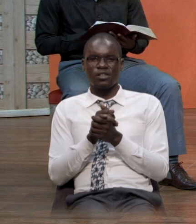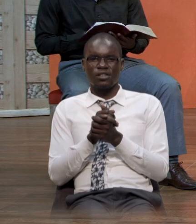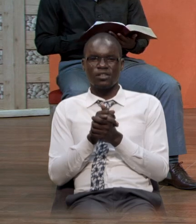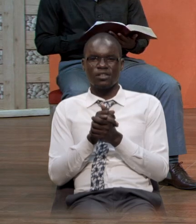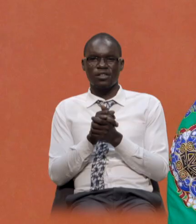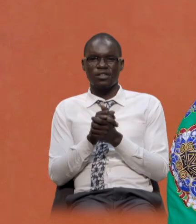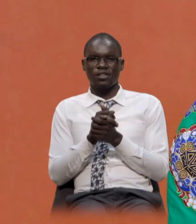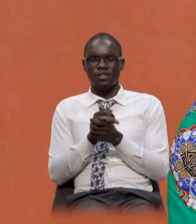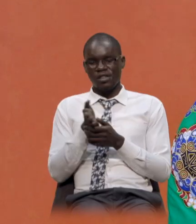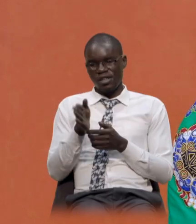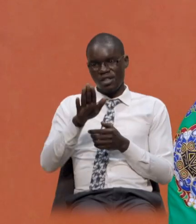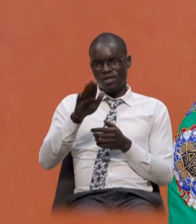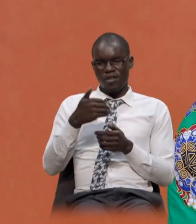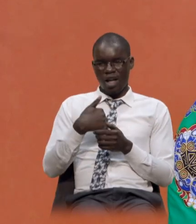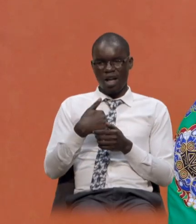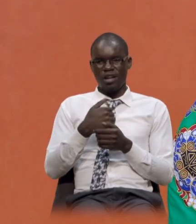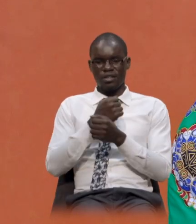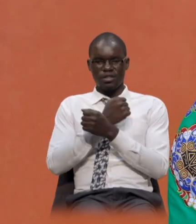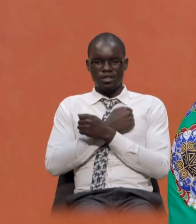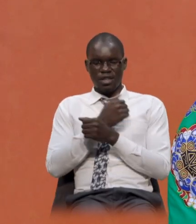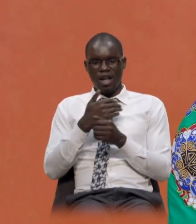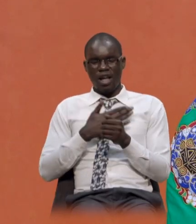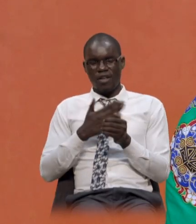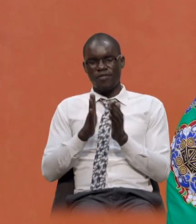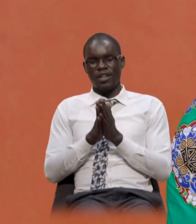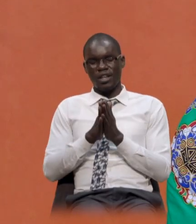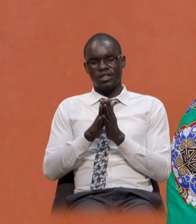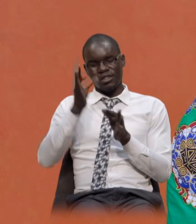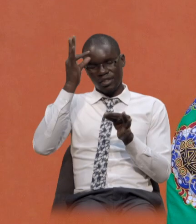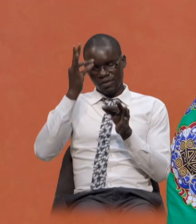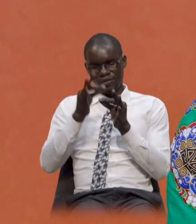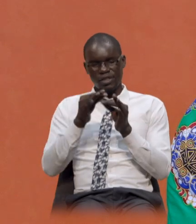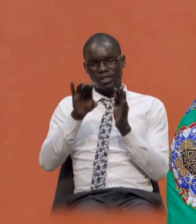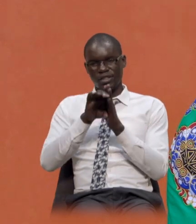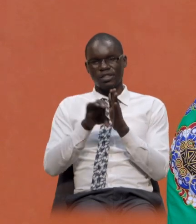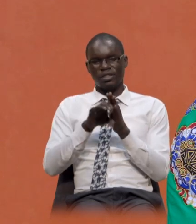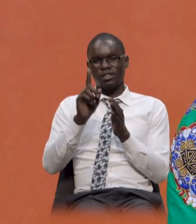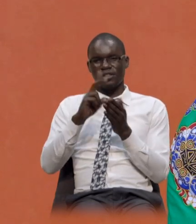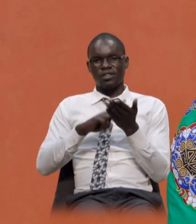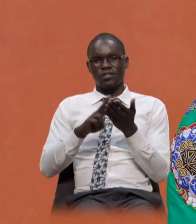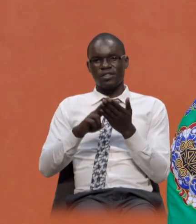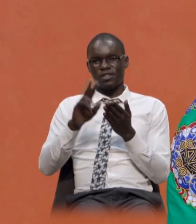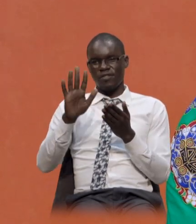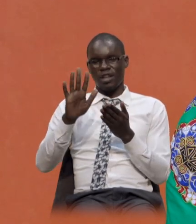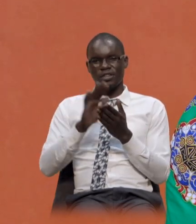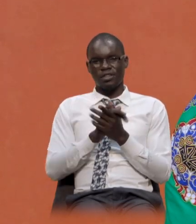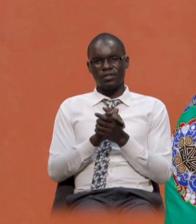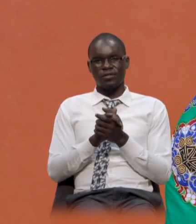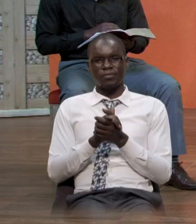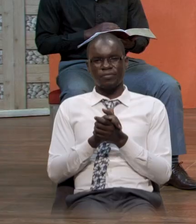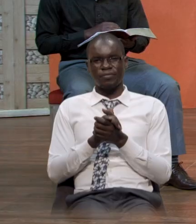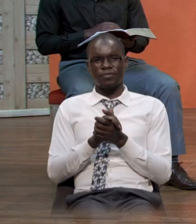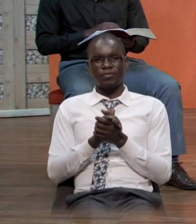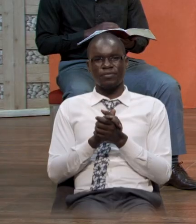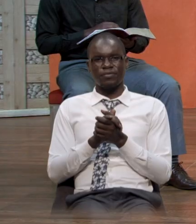love and faith which thou hast. That's the book of Philemon, chapter? 1:5. 1:5, no, go down. Verse 7.